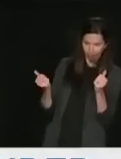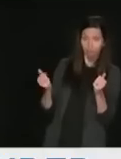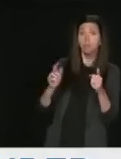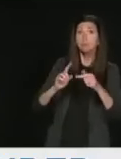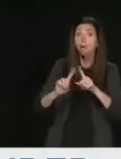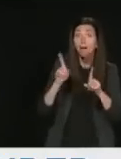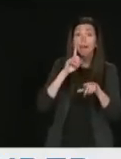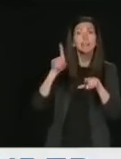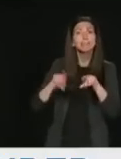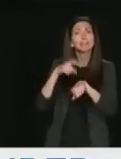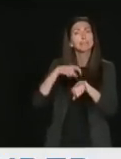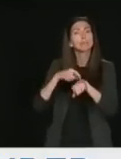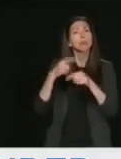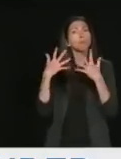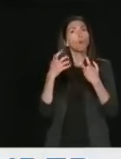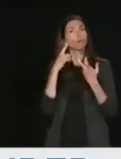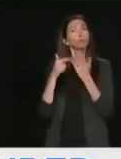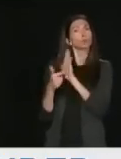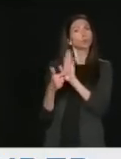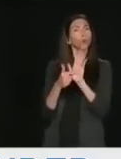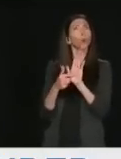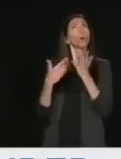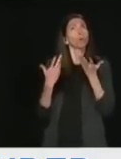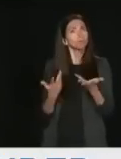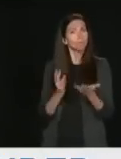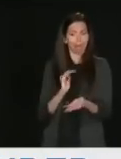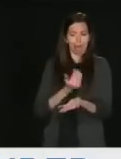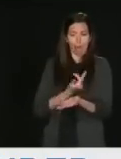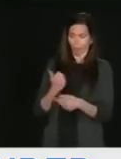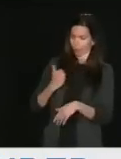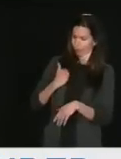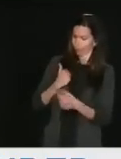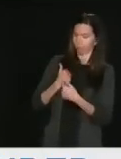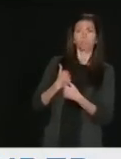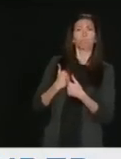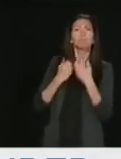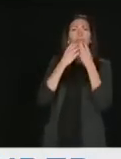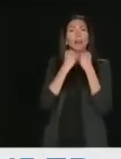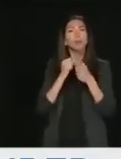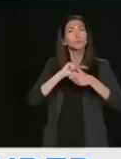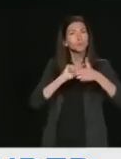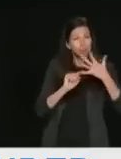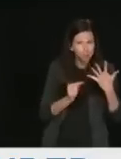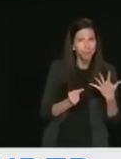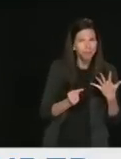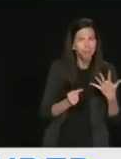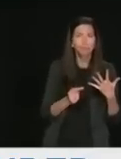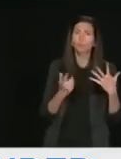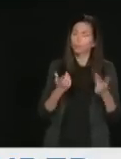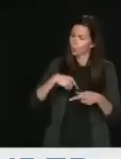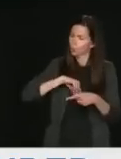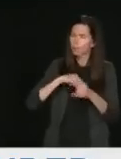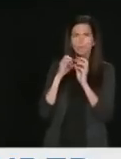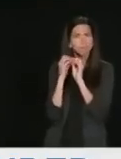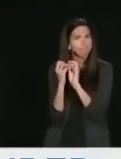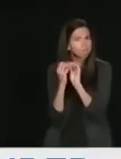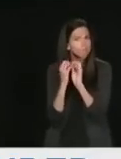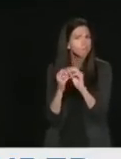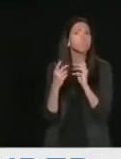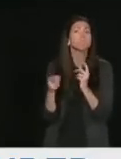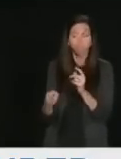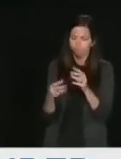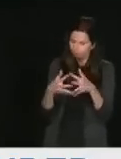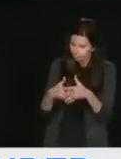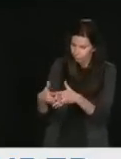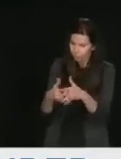our values and to work in good faith with our partner to the south of the border. We will continue to have discussions, but at